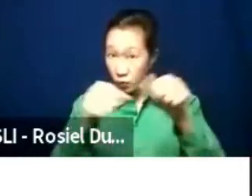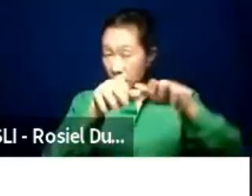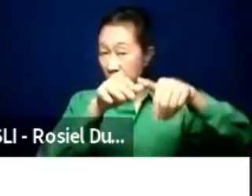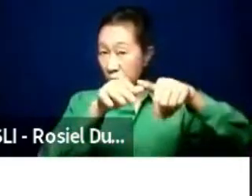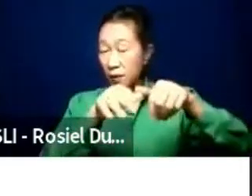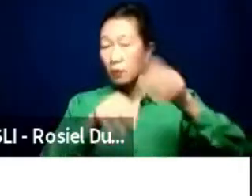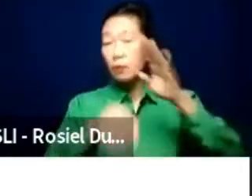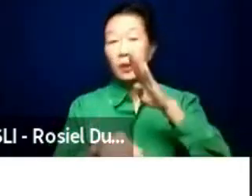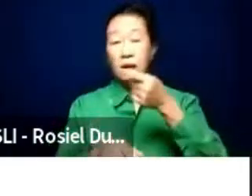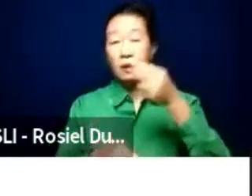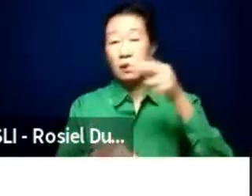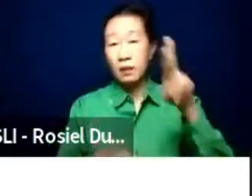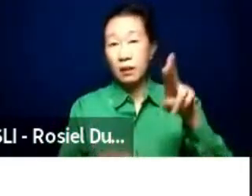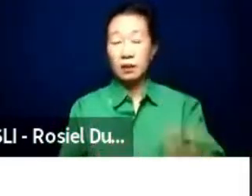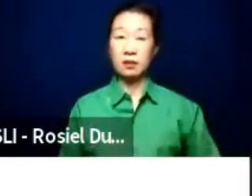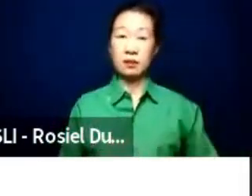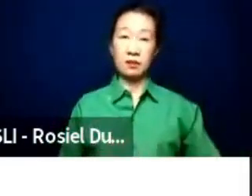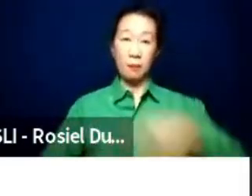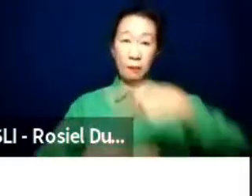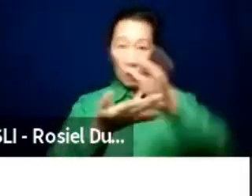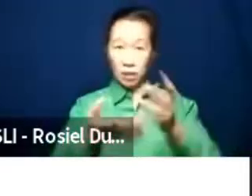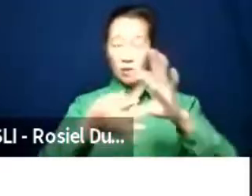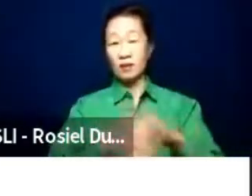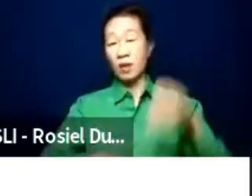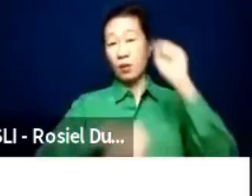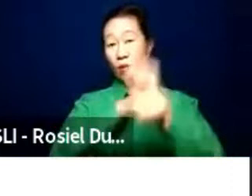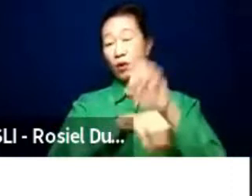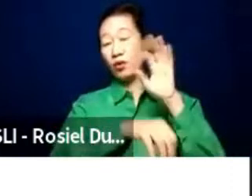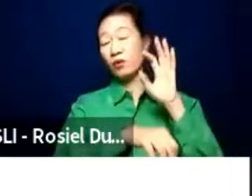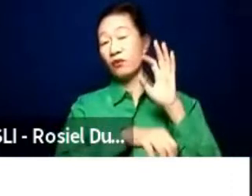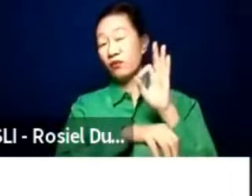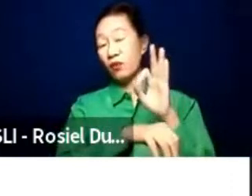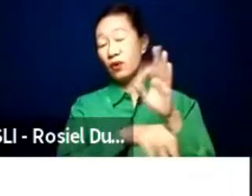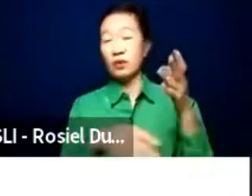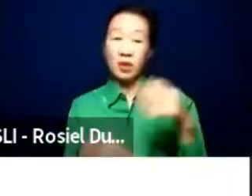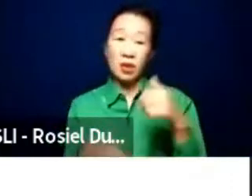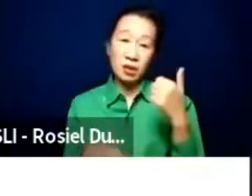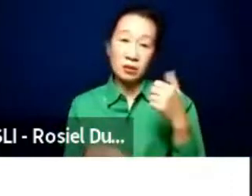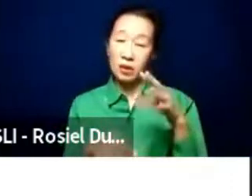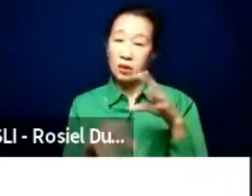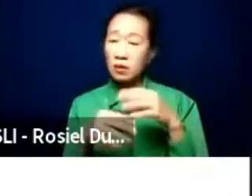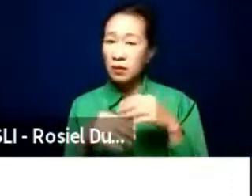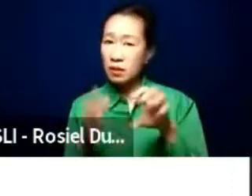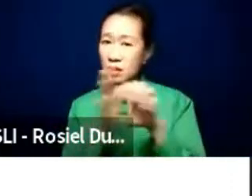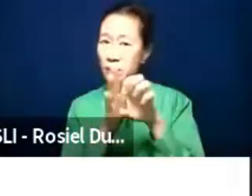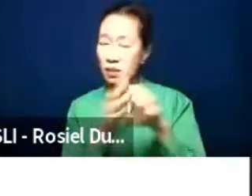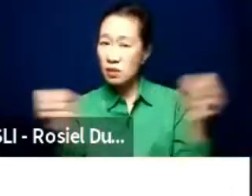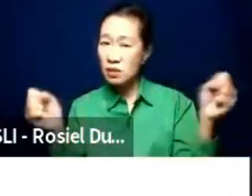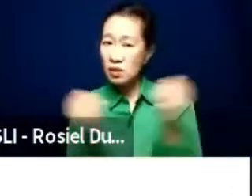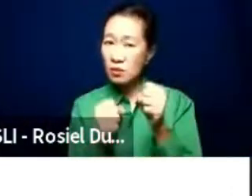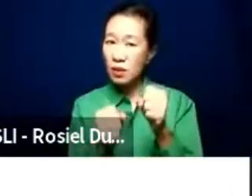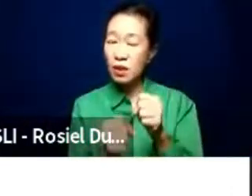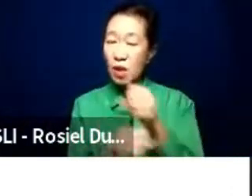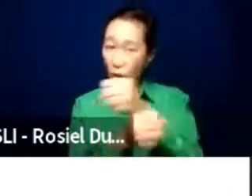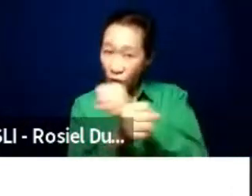to be part of their workforce. So, merong iba nagtatayo ng halimbawa small coffee